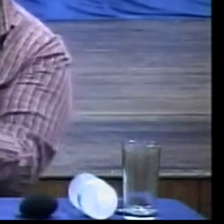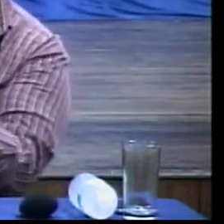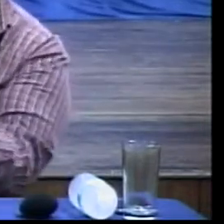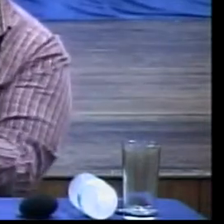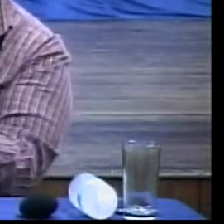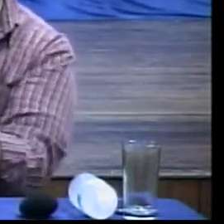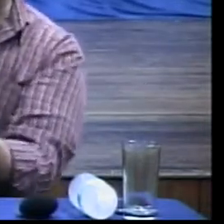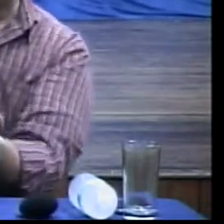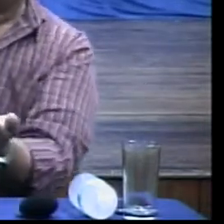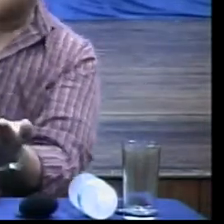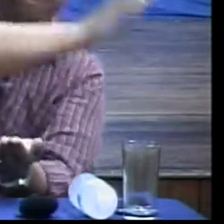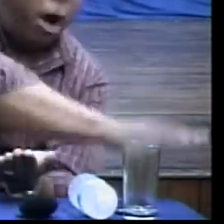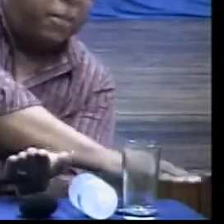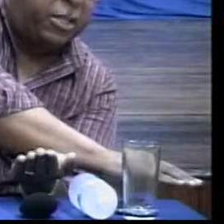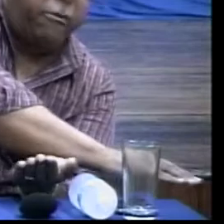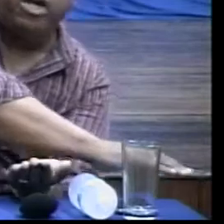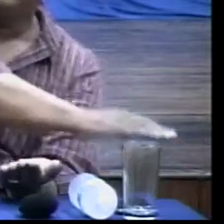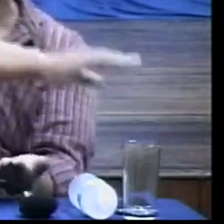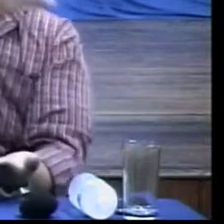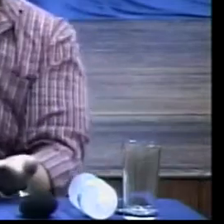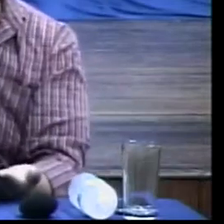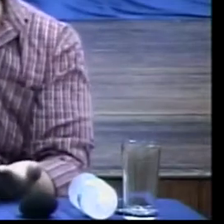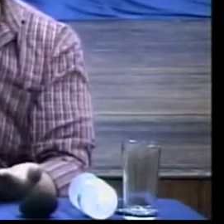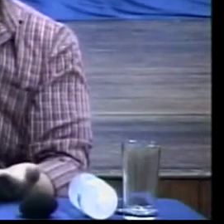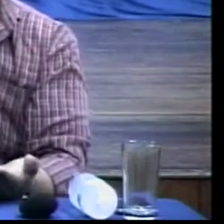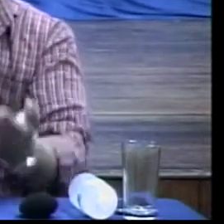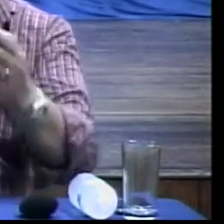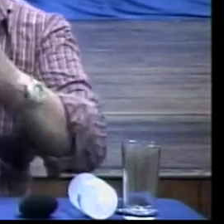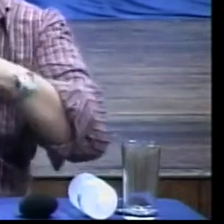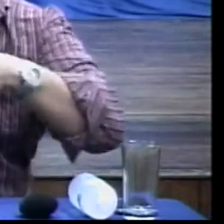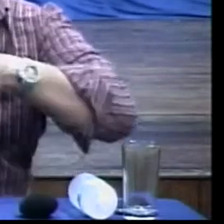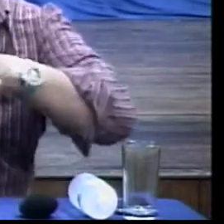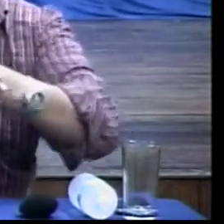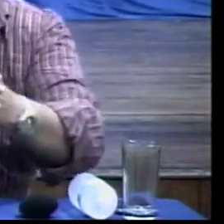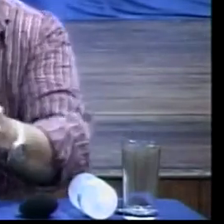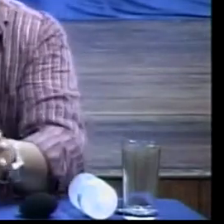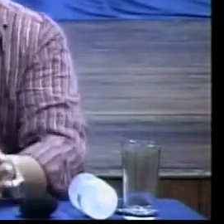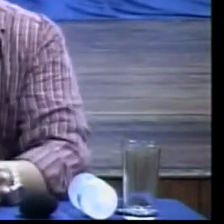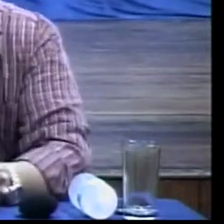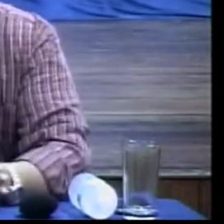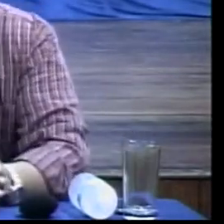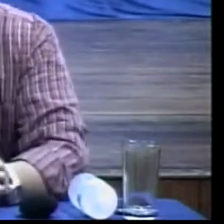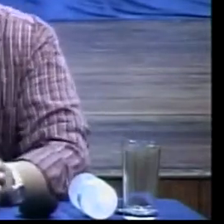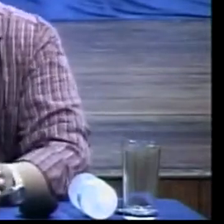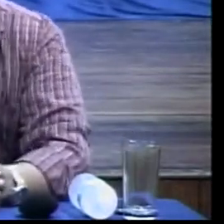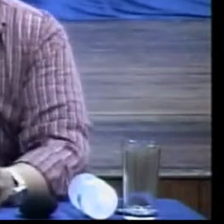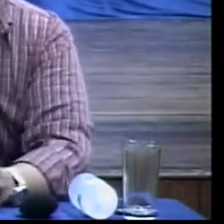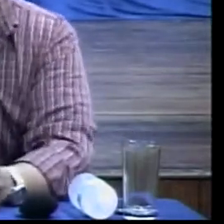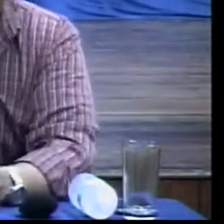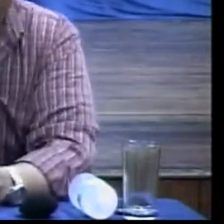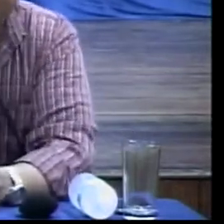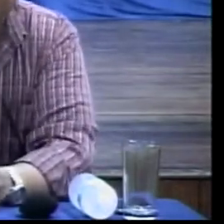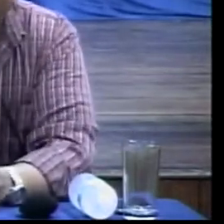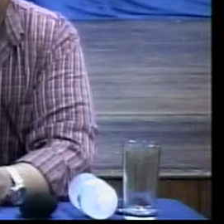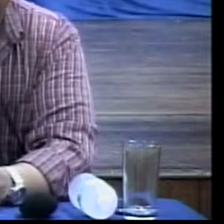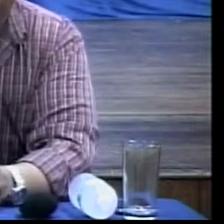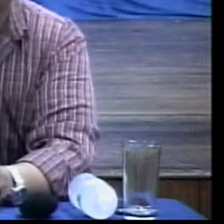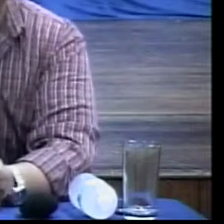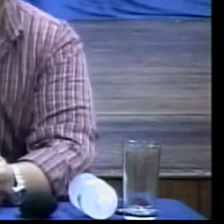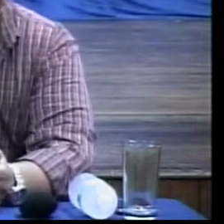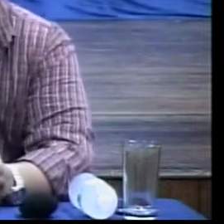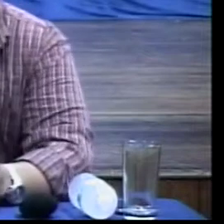move that sector from raw material to value added on a long-term sustained basis. And that is